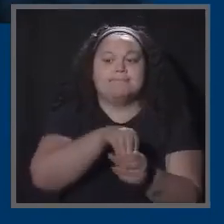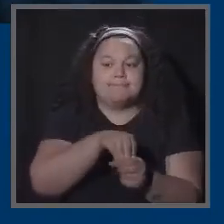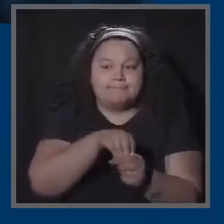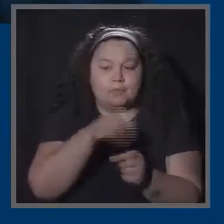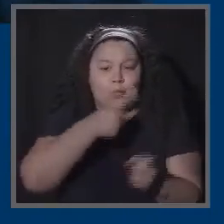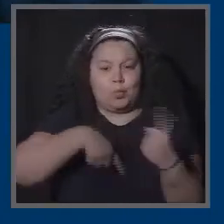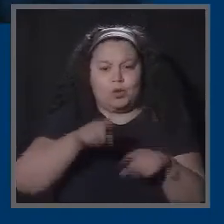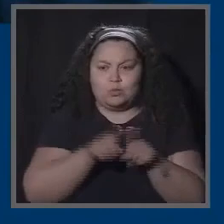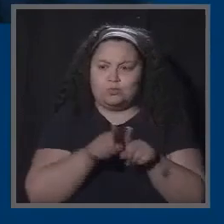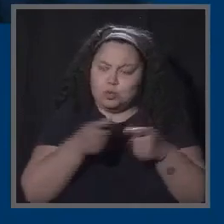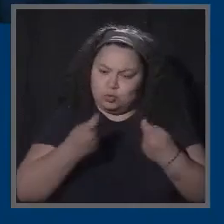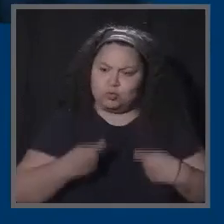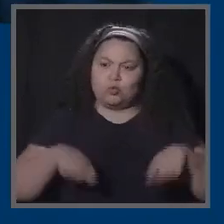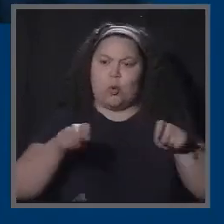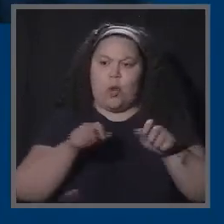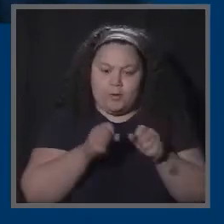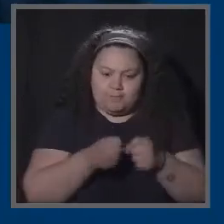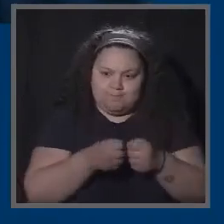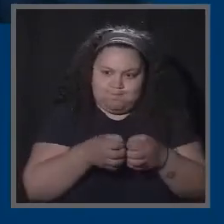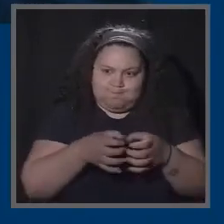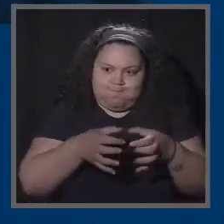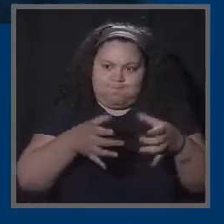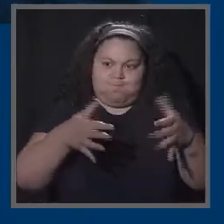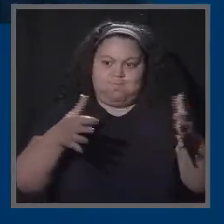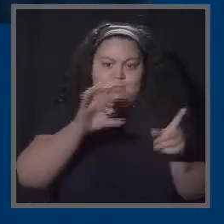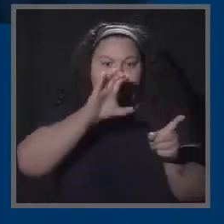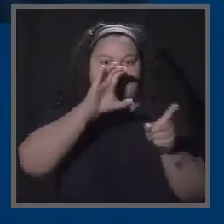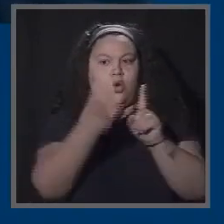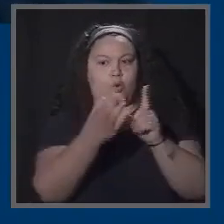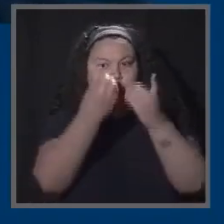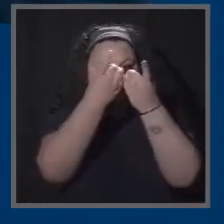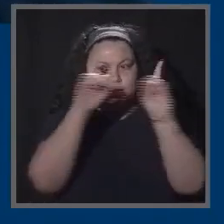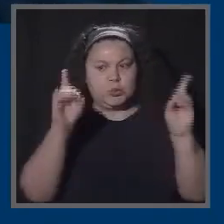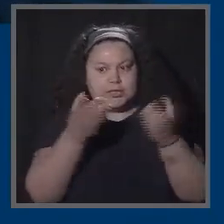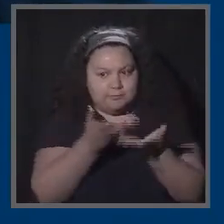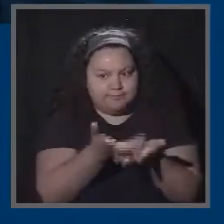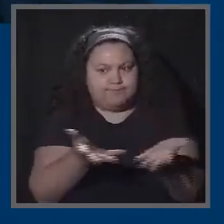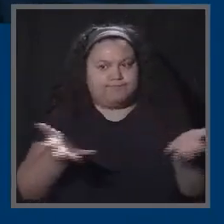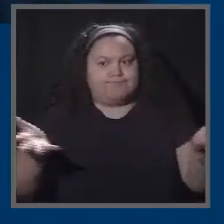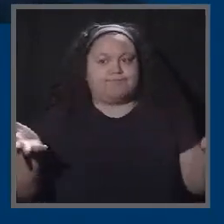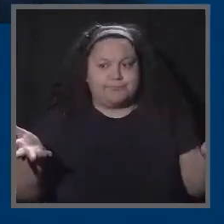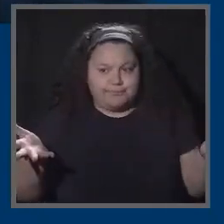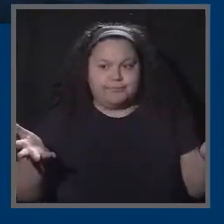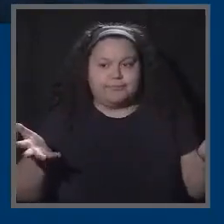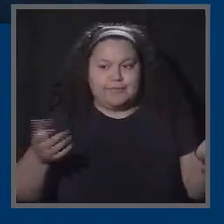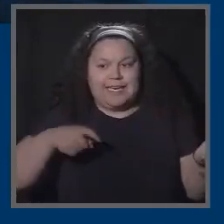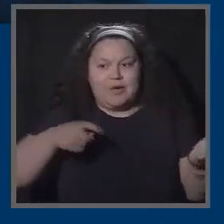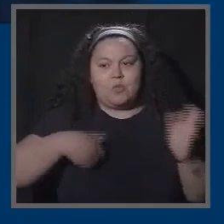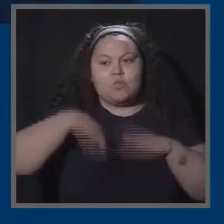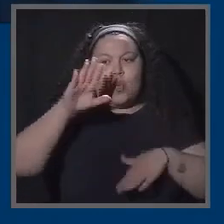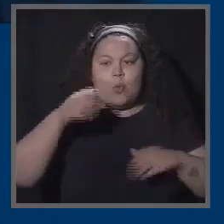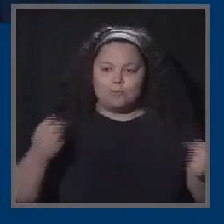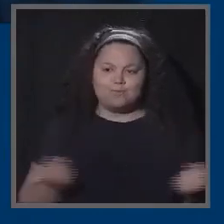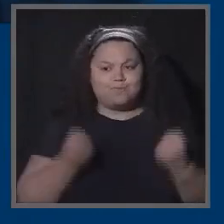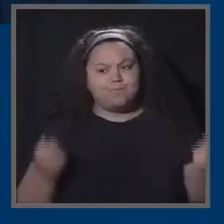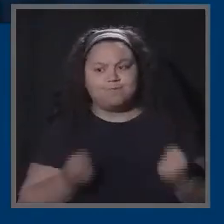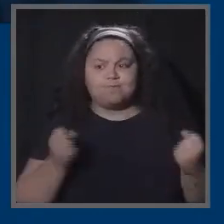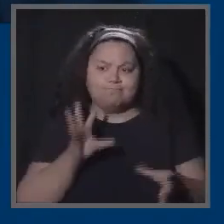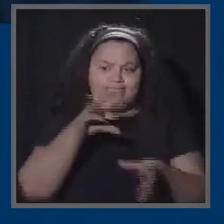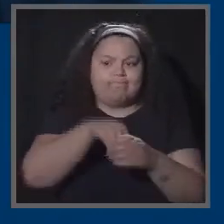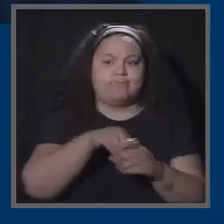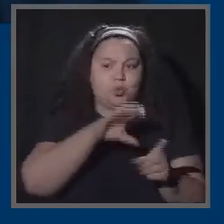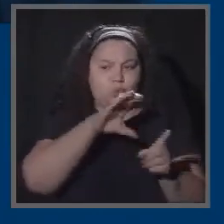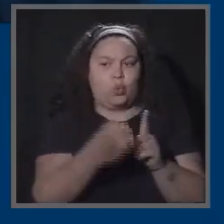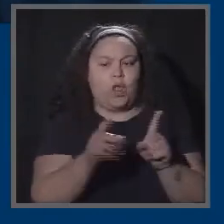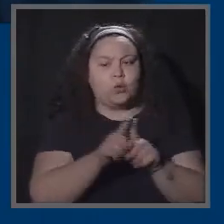in expanding cultural democracy, that people are involved in creative ways in making decisions about the cultural life of